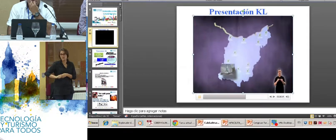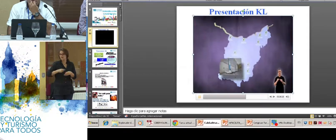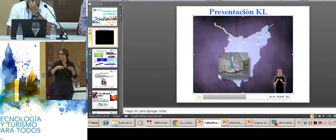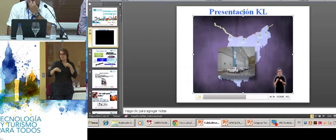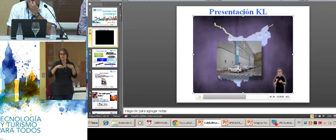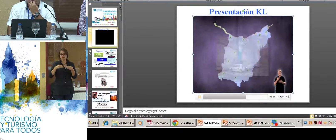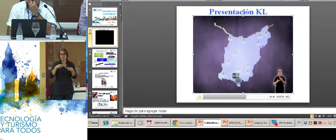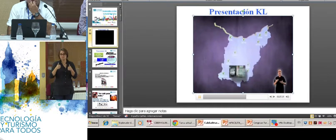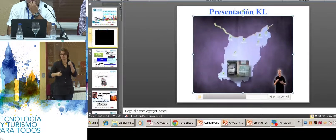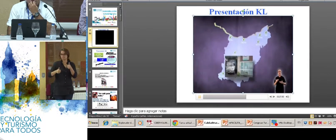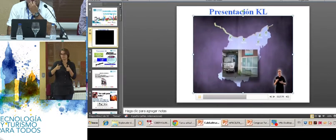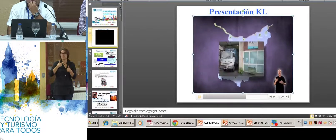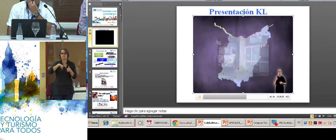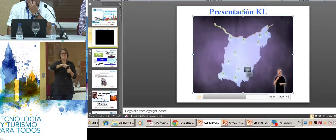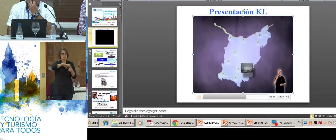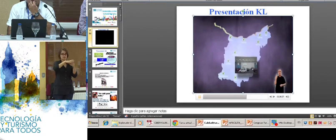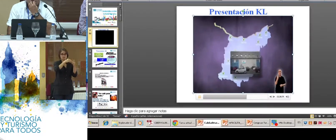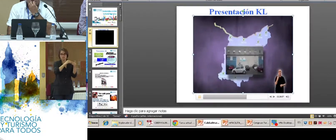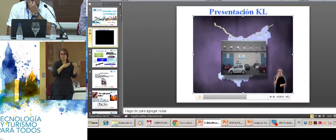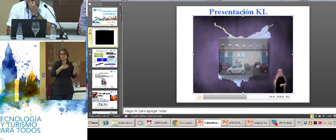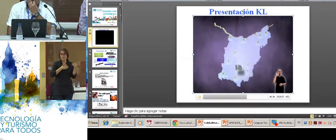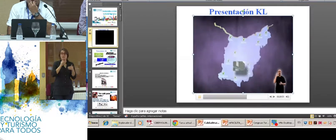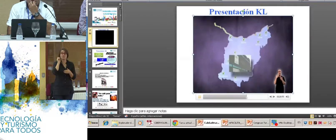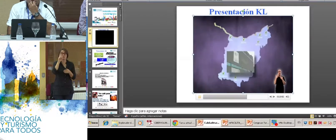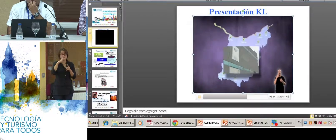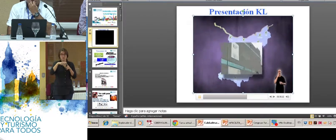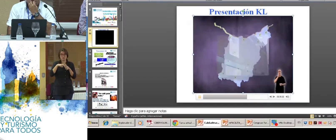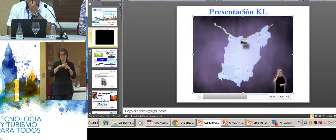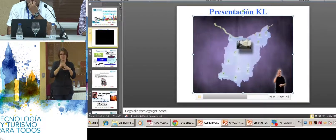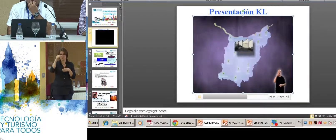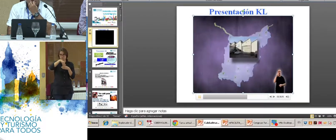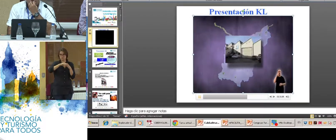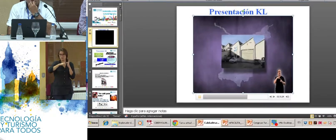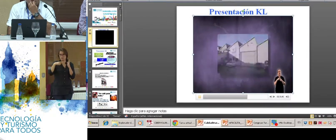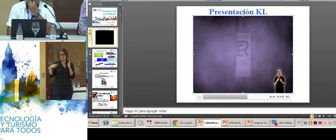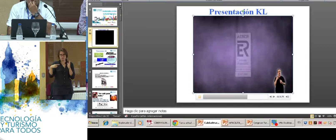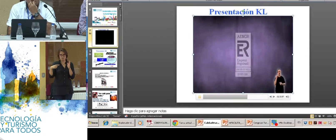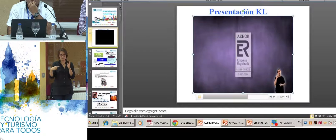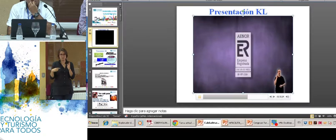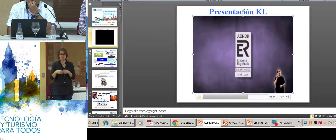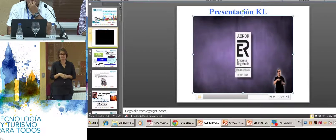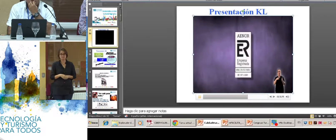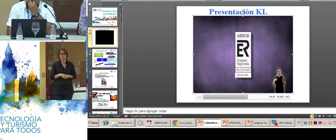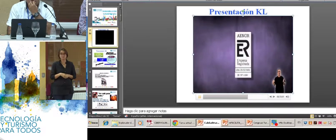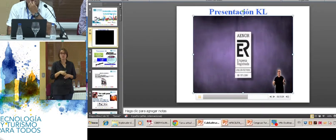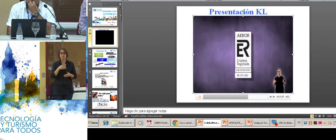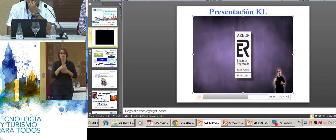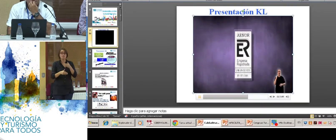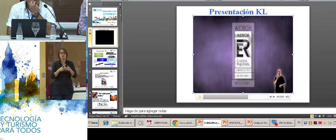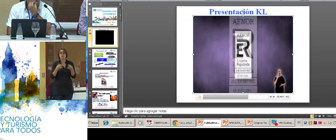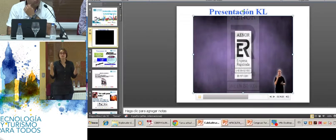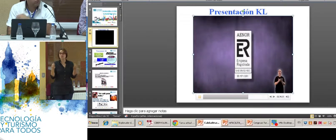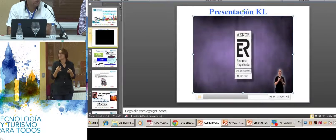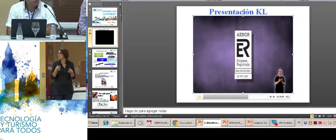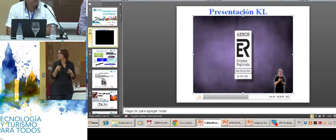nuestros ourselves, and clientes this en makes los us 12 talleres que competitive in the disponemos en different Guipúzcoa. workshops that we offer. Nuestros procesos se Our rigen por la norma processes ISO